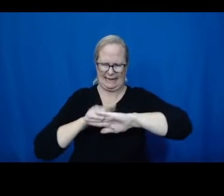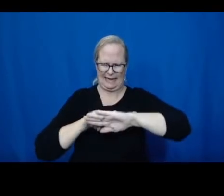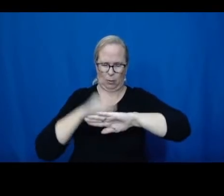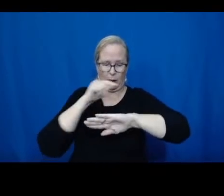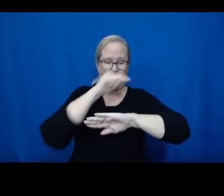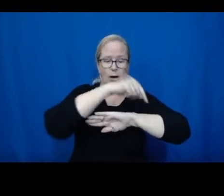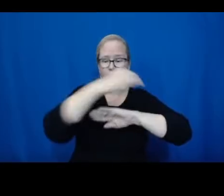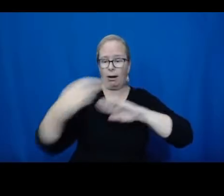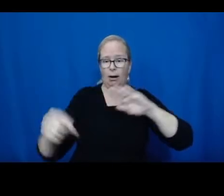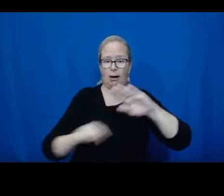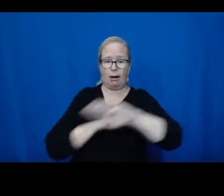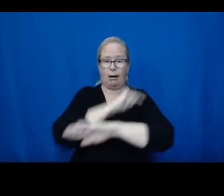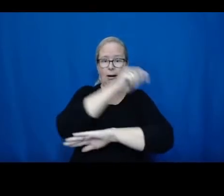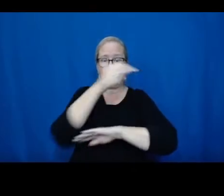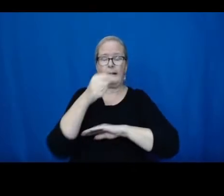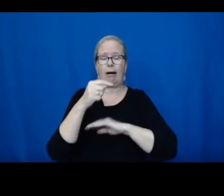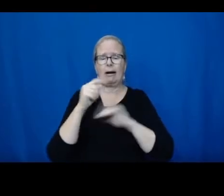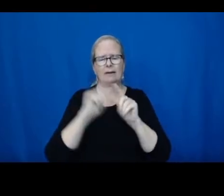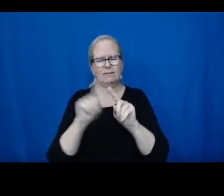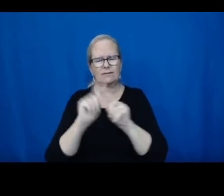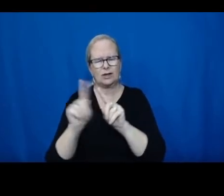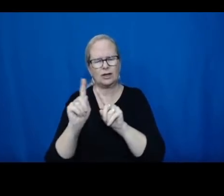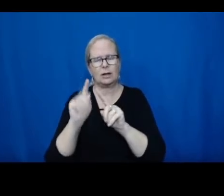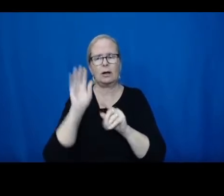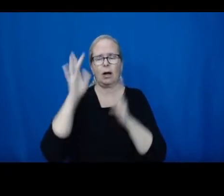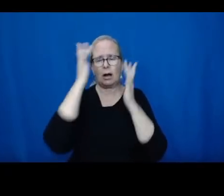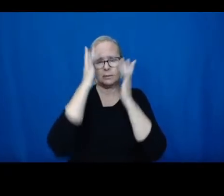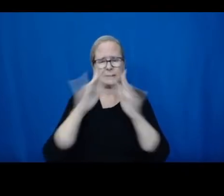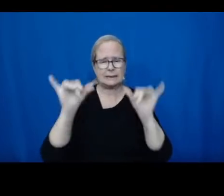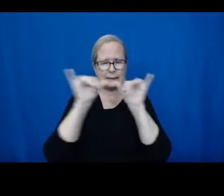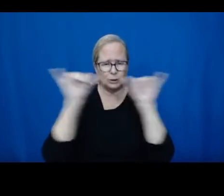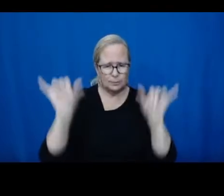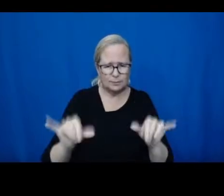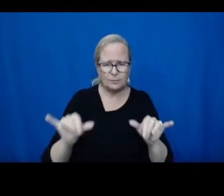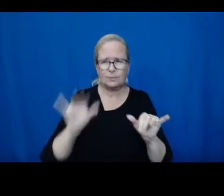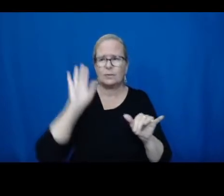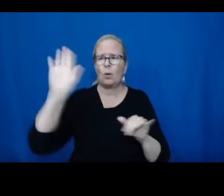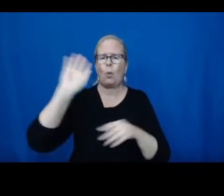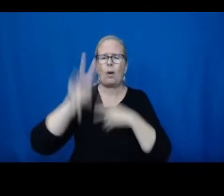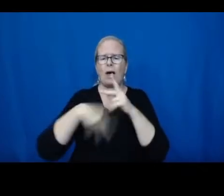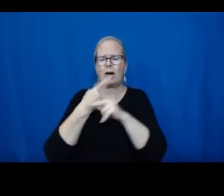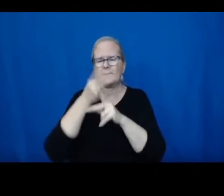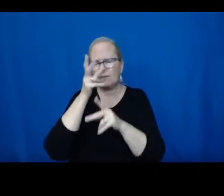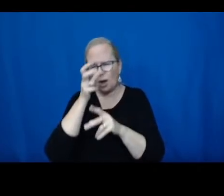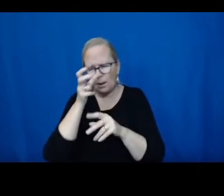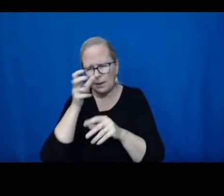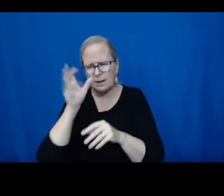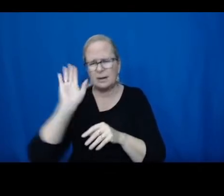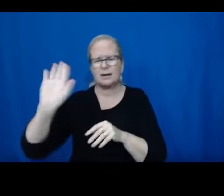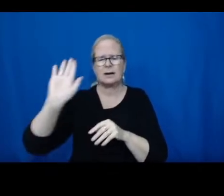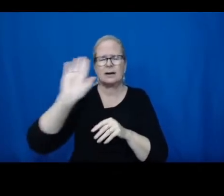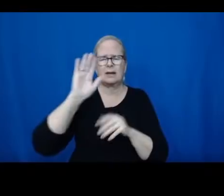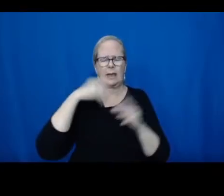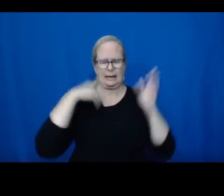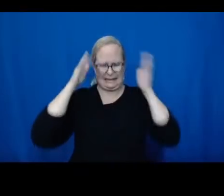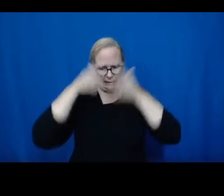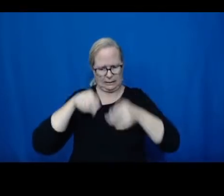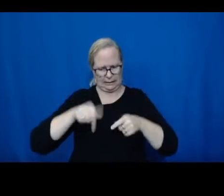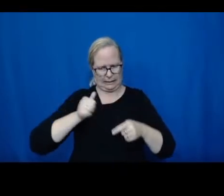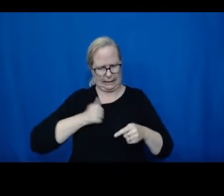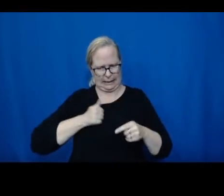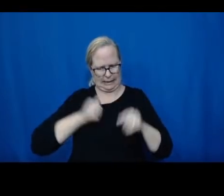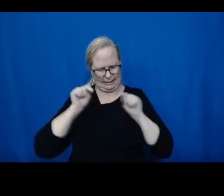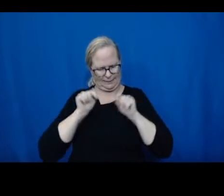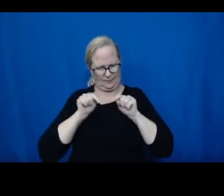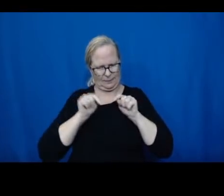But the other piece, and I thought of this earlier, is that not only do you implement everything as a bundle,